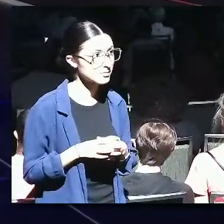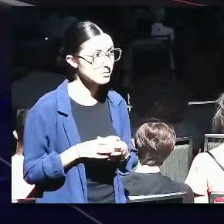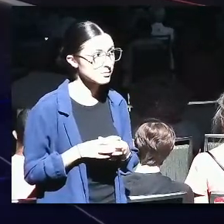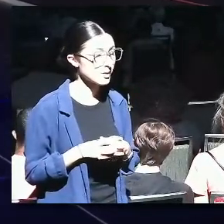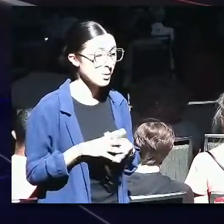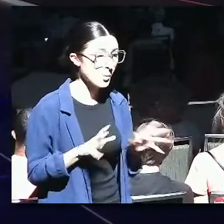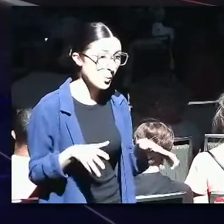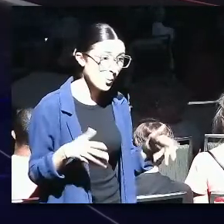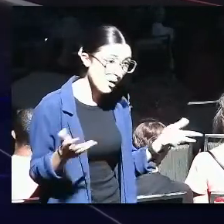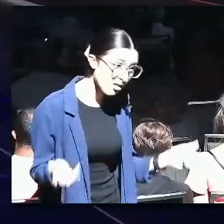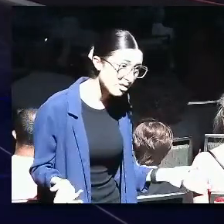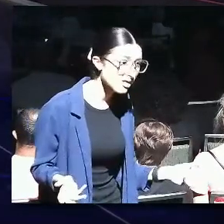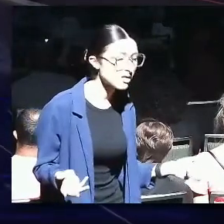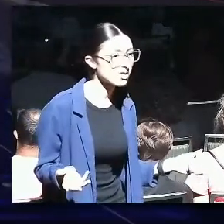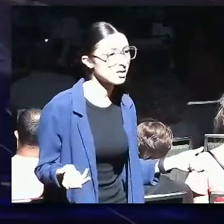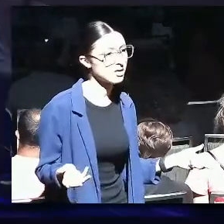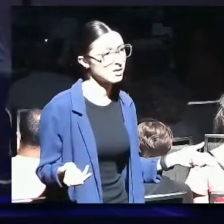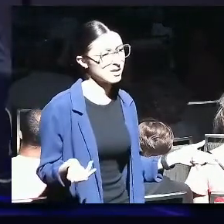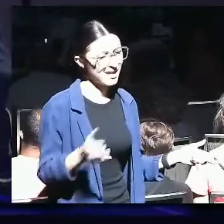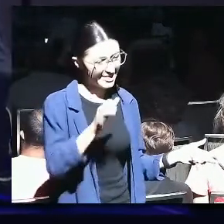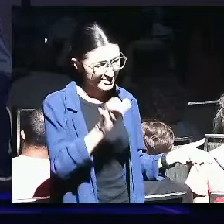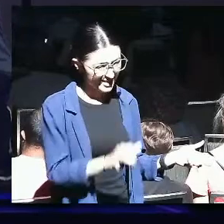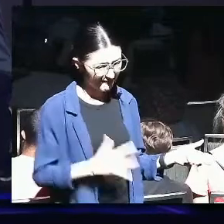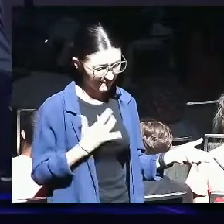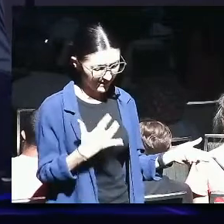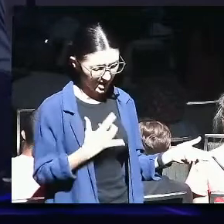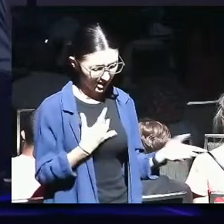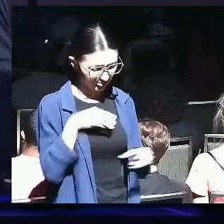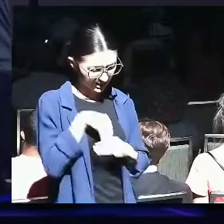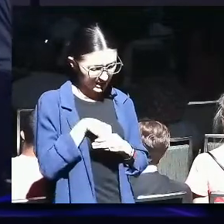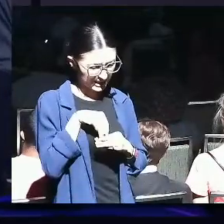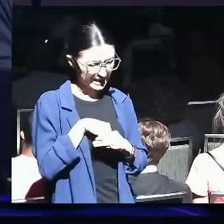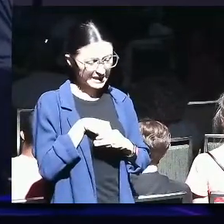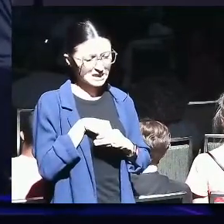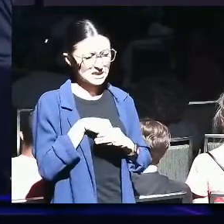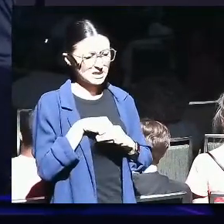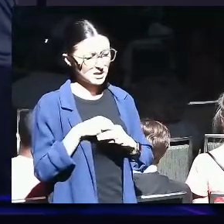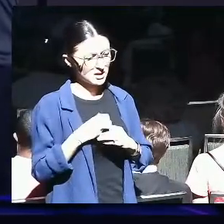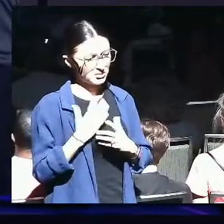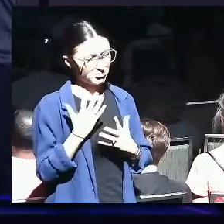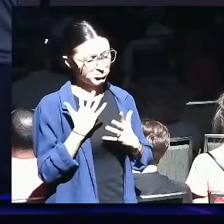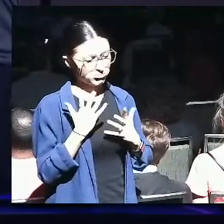Well, let that lonely feeling wash away.